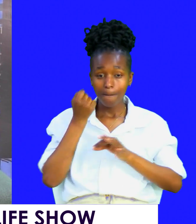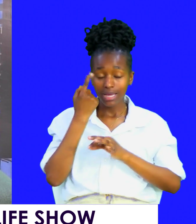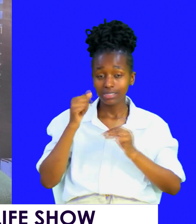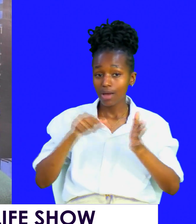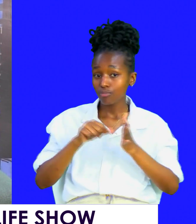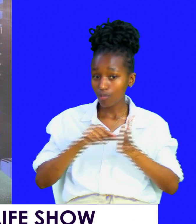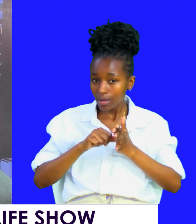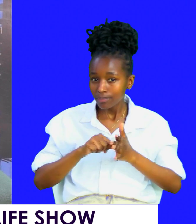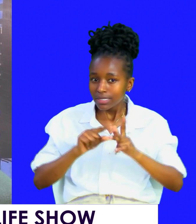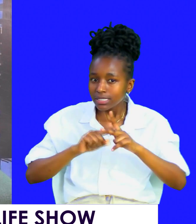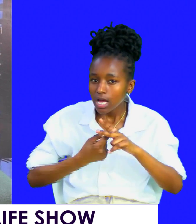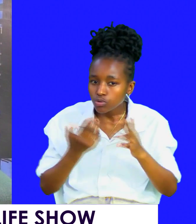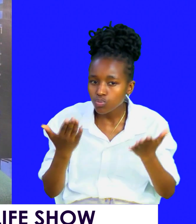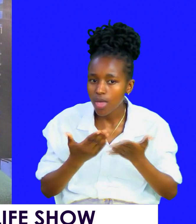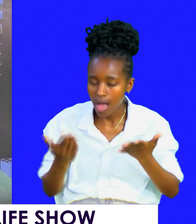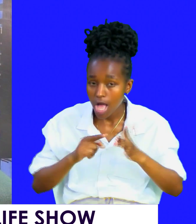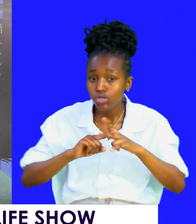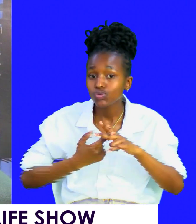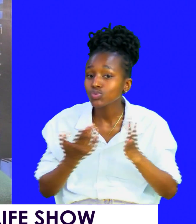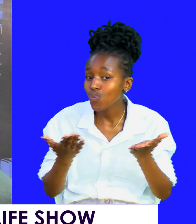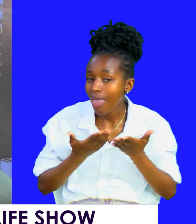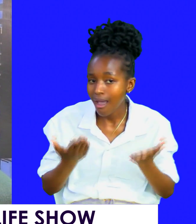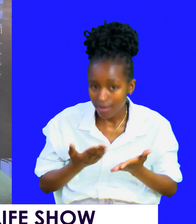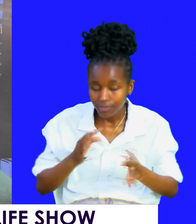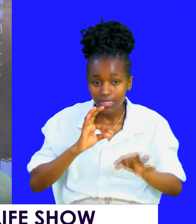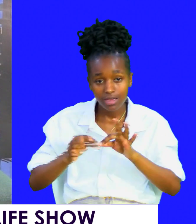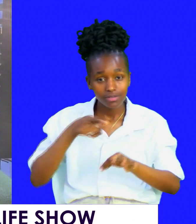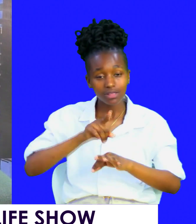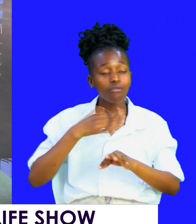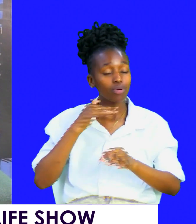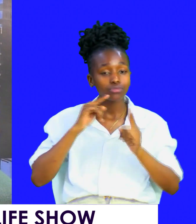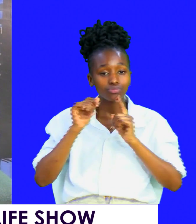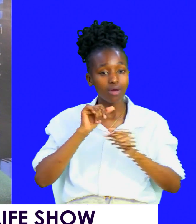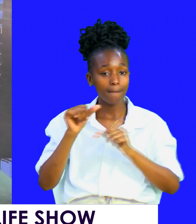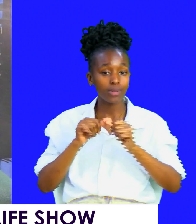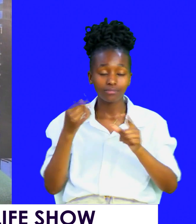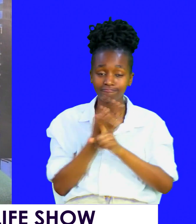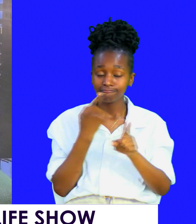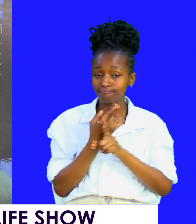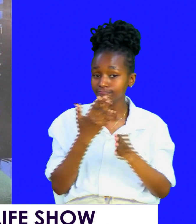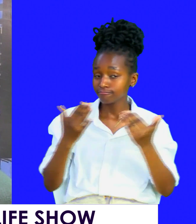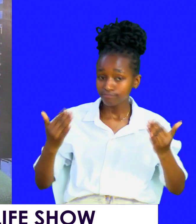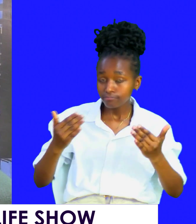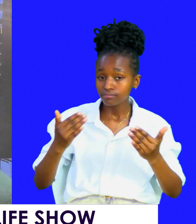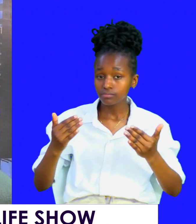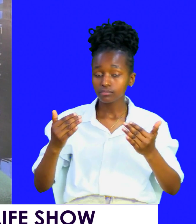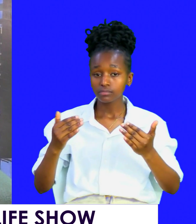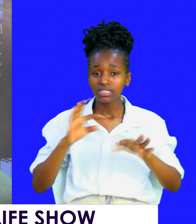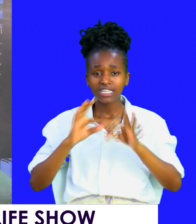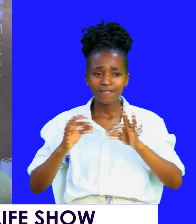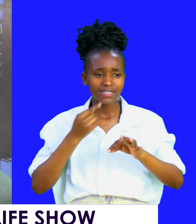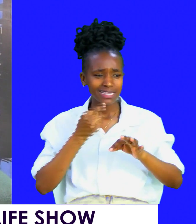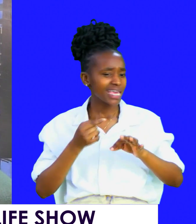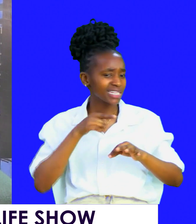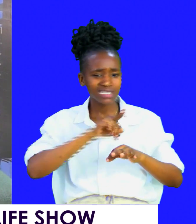the source of what you're saying? Before you jump into marginalization, before you call yourself the scum of